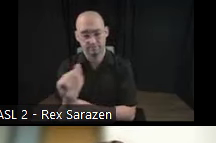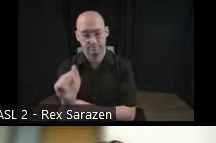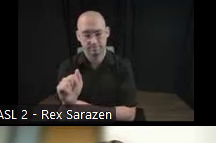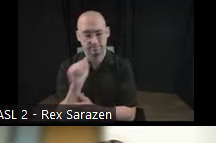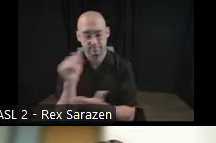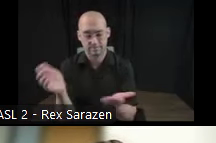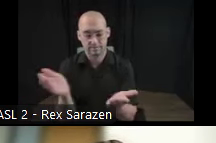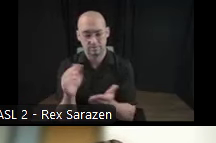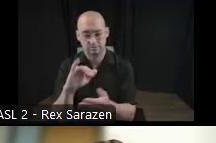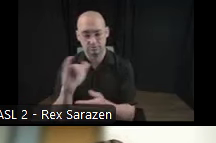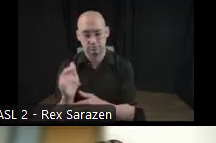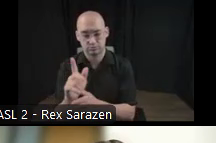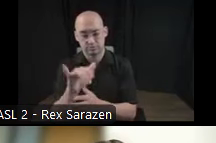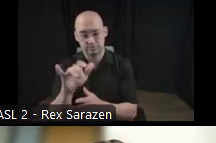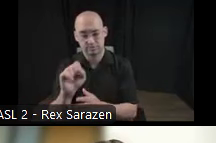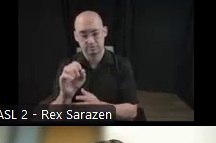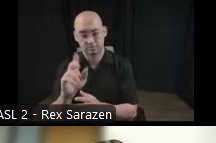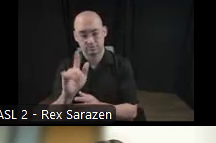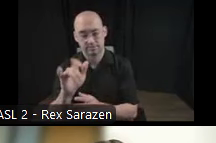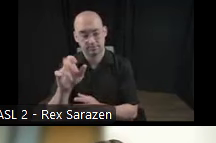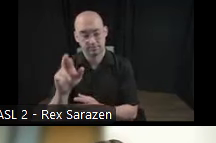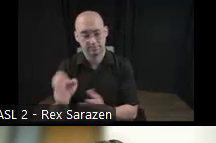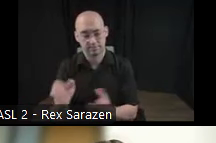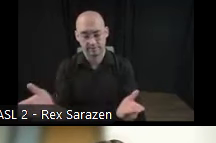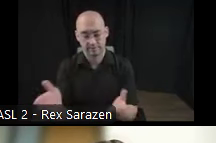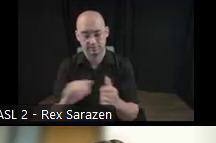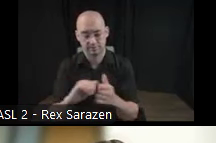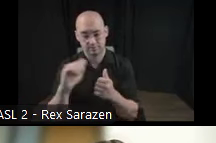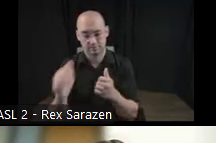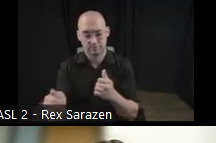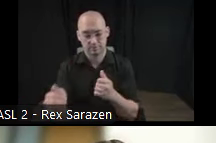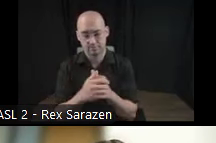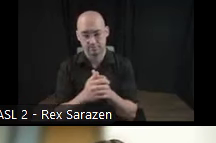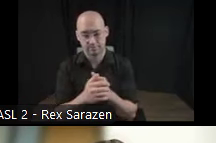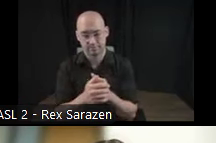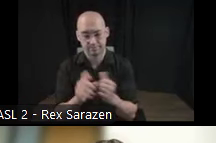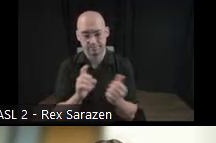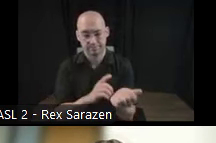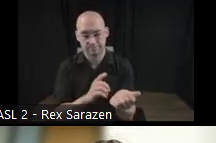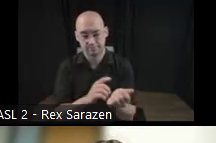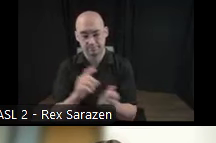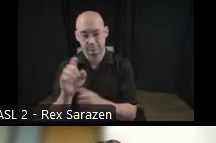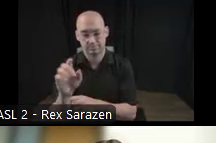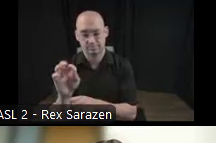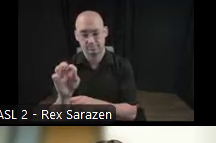Julie Solari. Here remotely. And Dr. Farias.